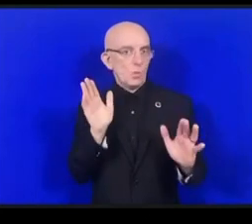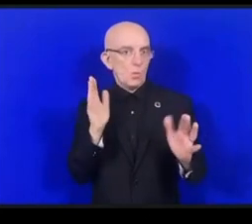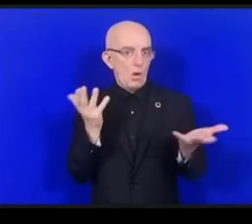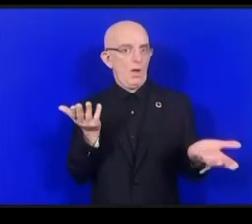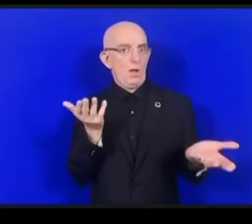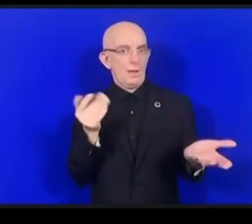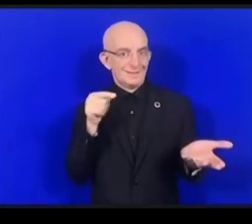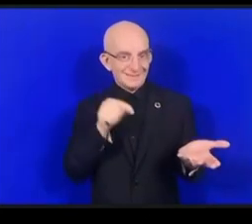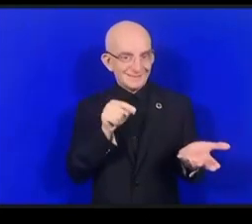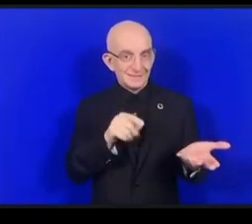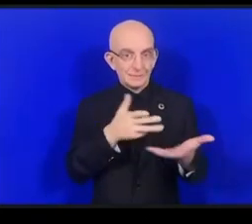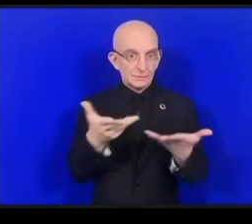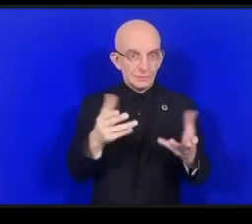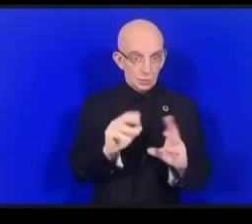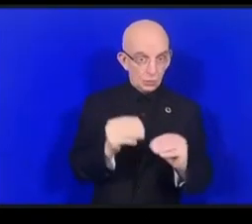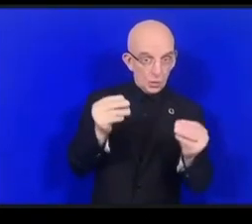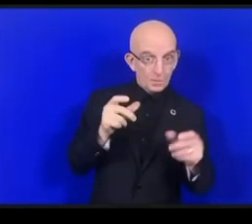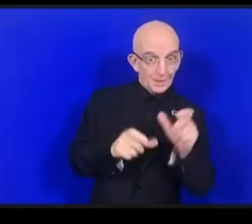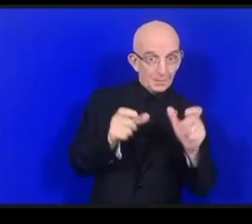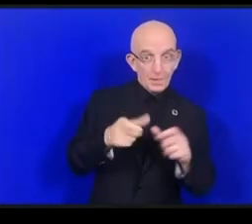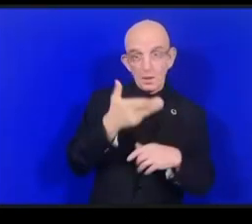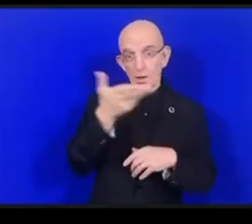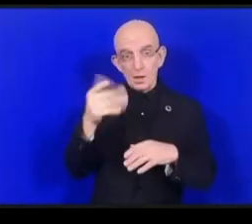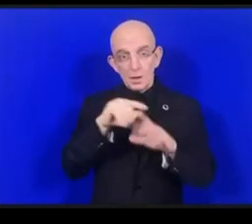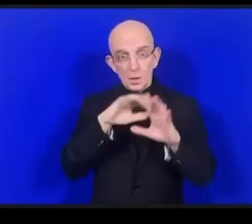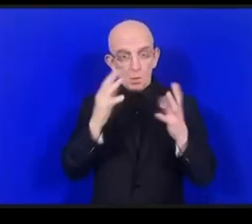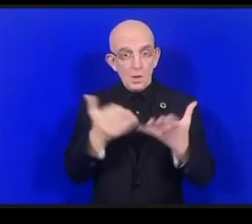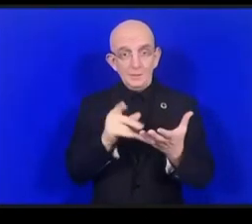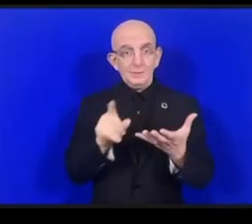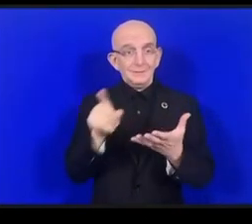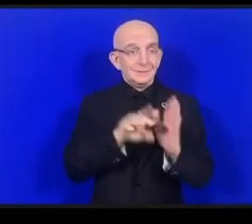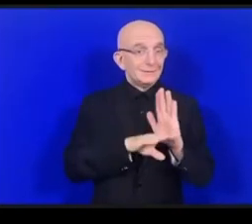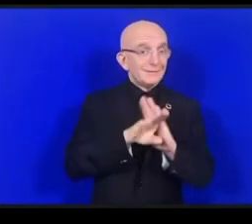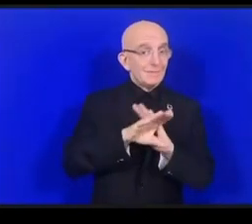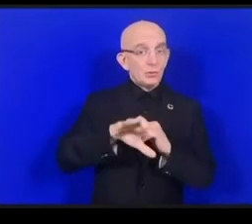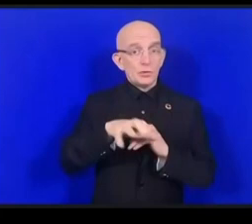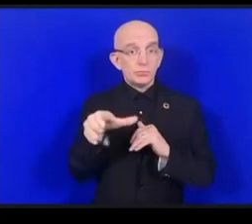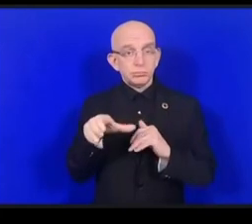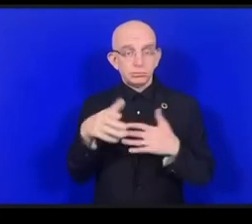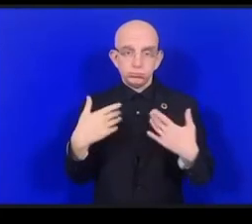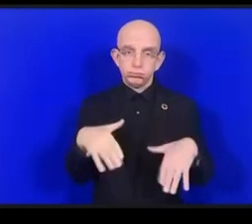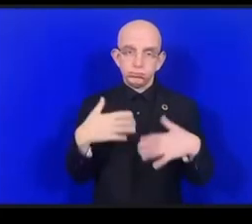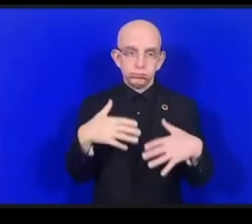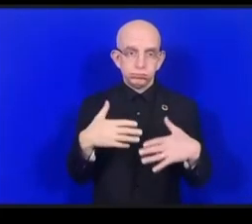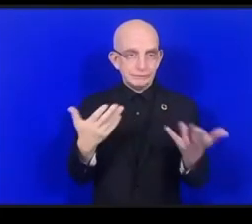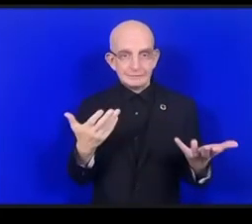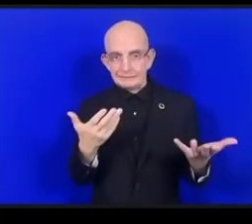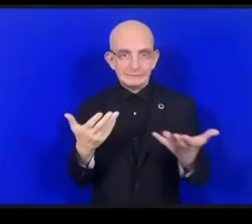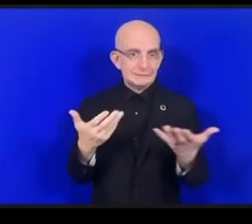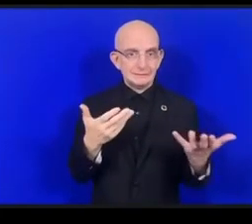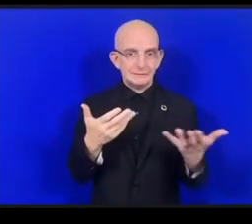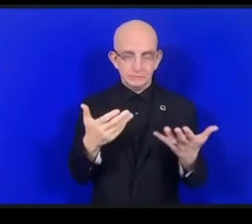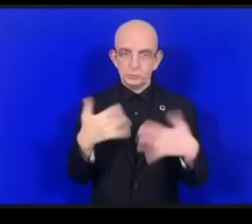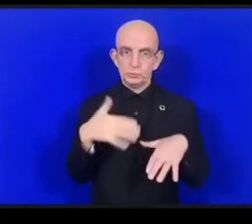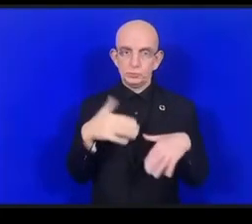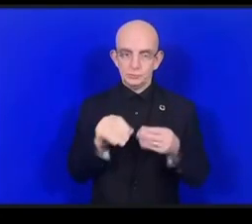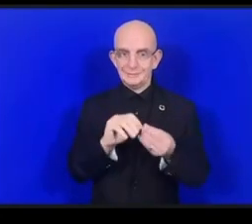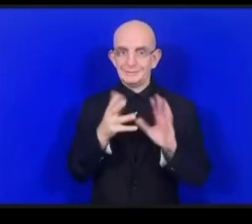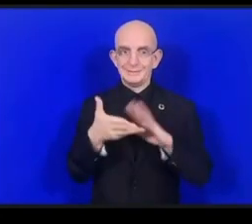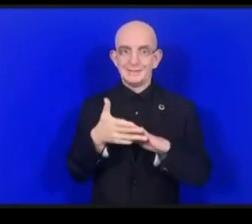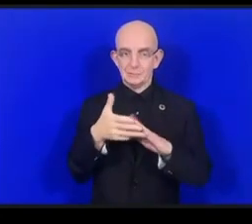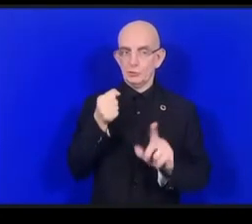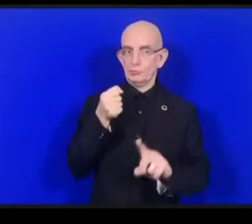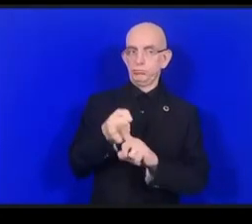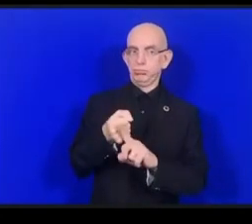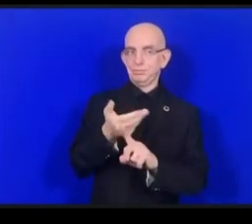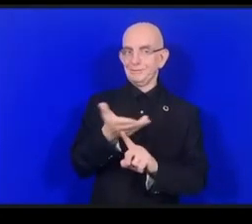very noticed about the how internet is impacted, and even they don't understand that how the internet is work